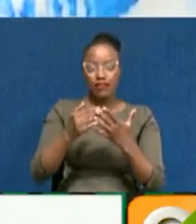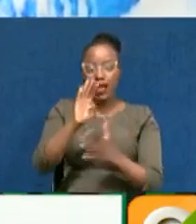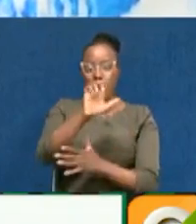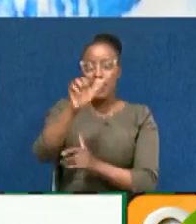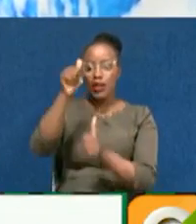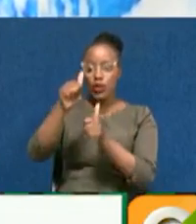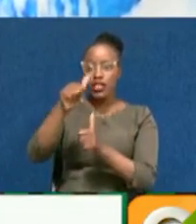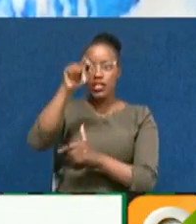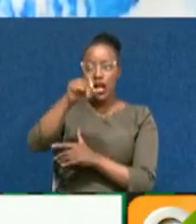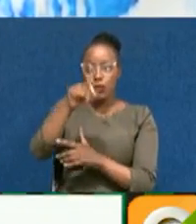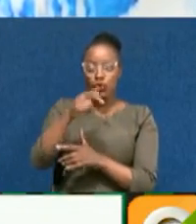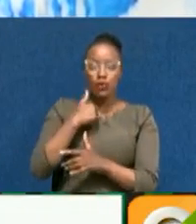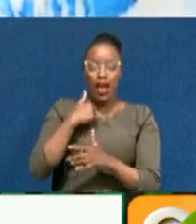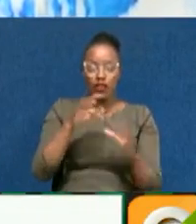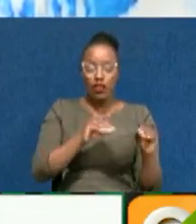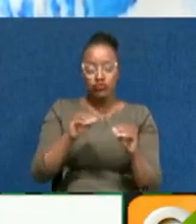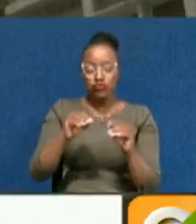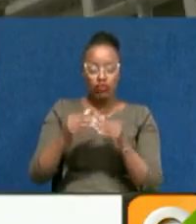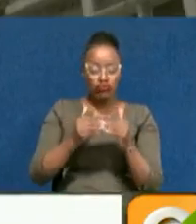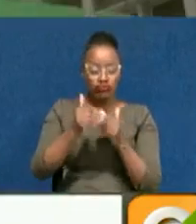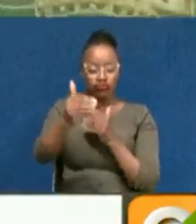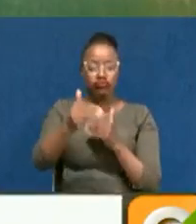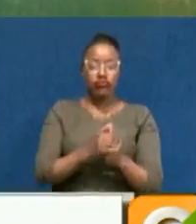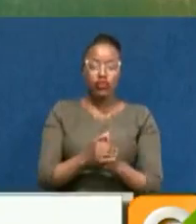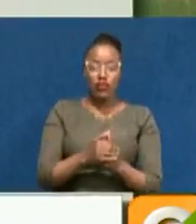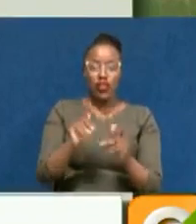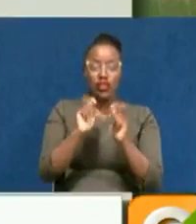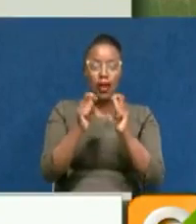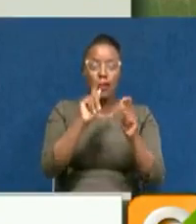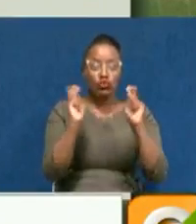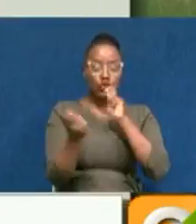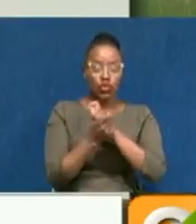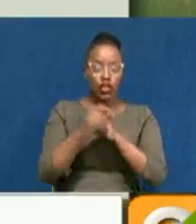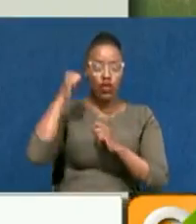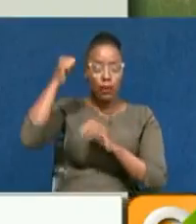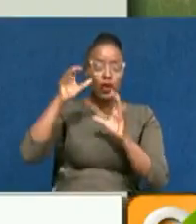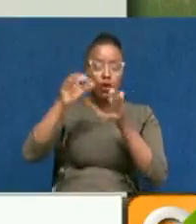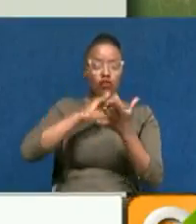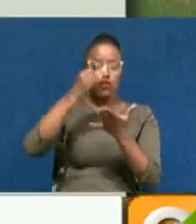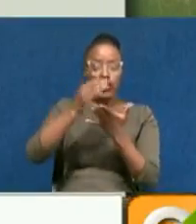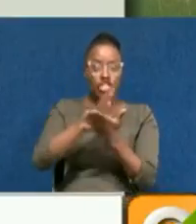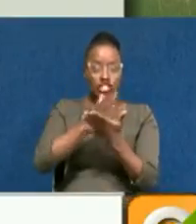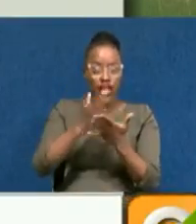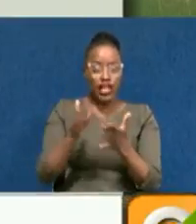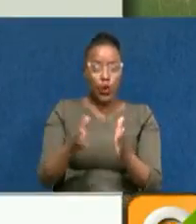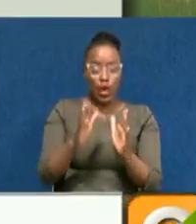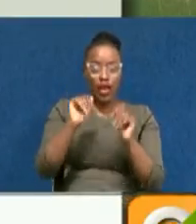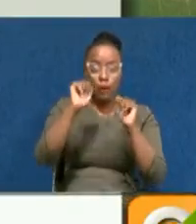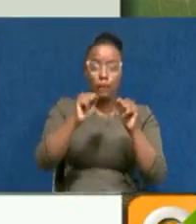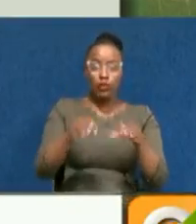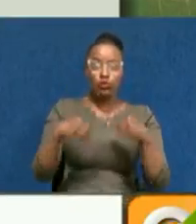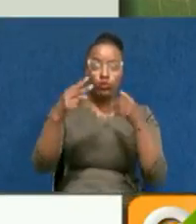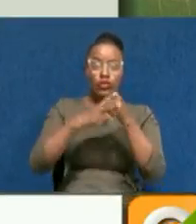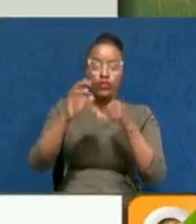will be part of moving this forward. The amendments seek to change the political party's fund-sharing formula to provide